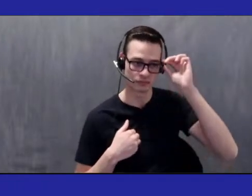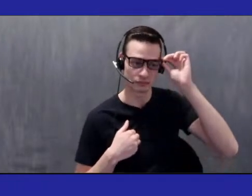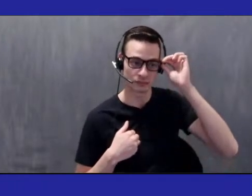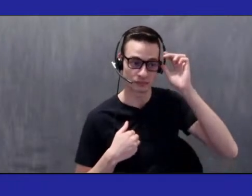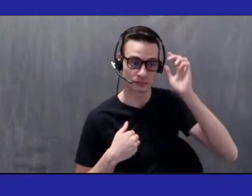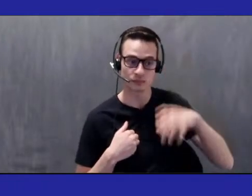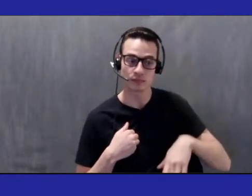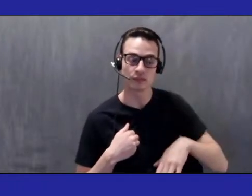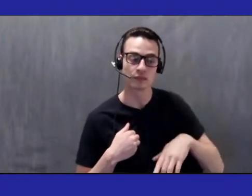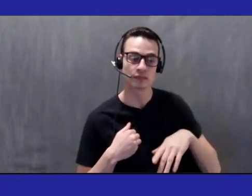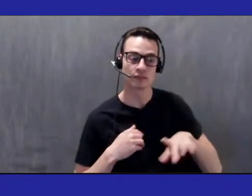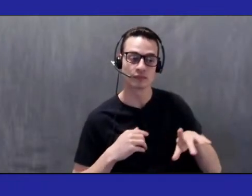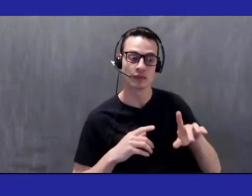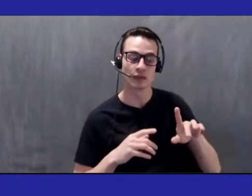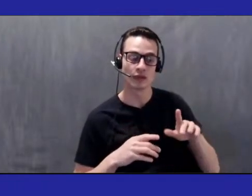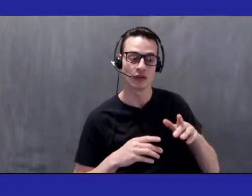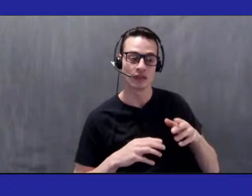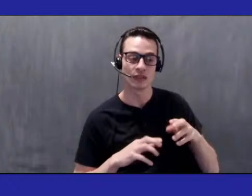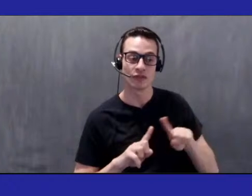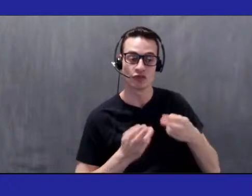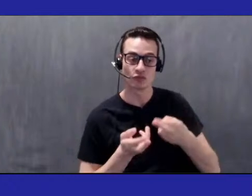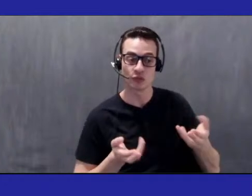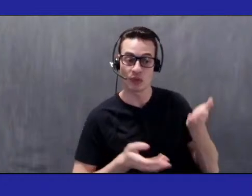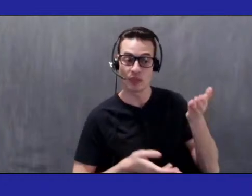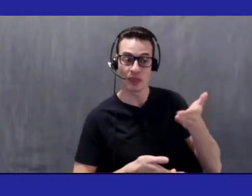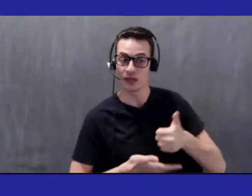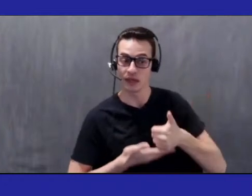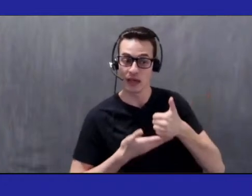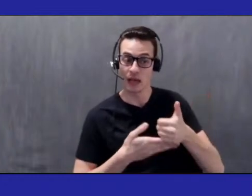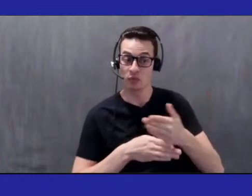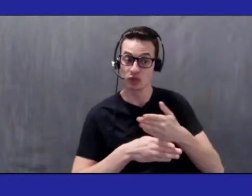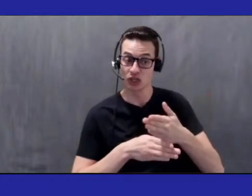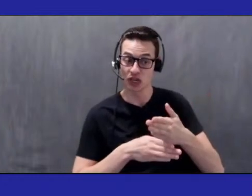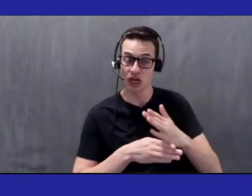do business with us better. I find